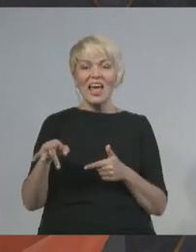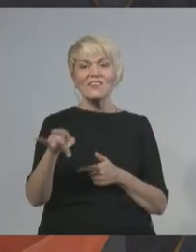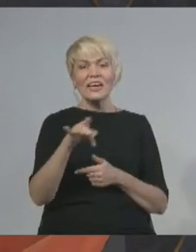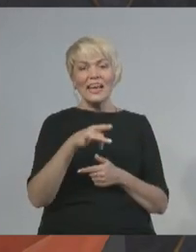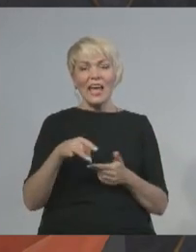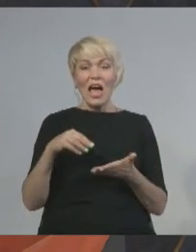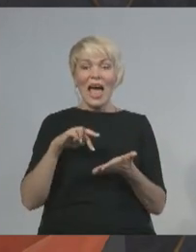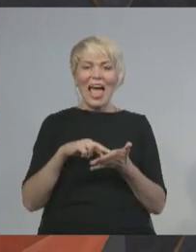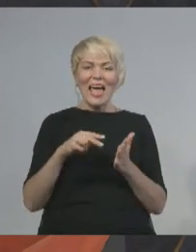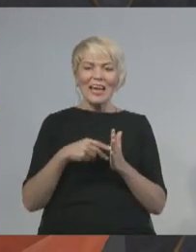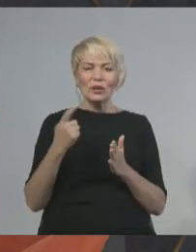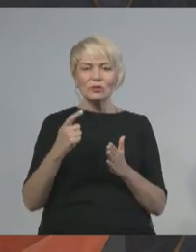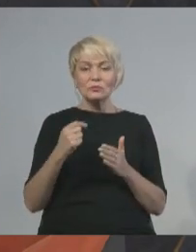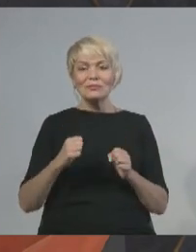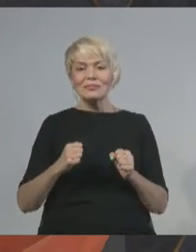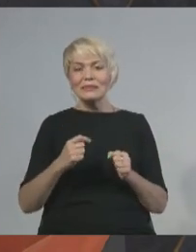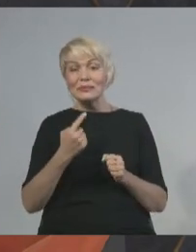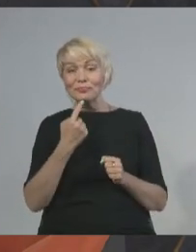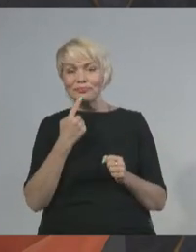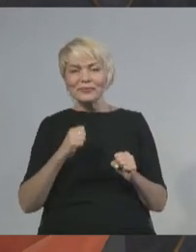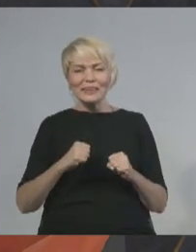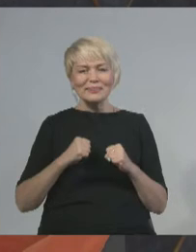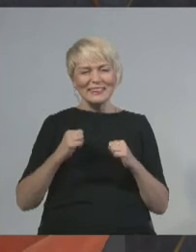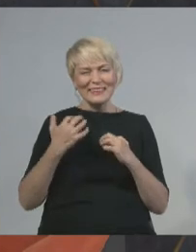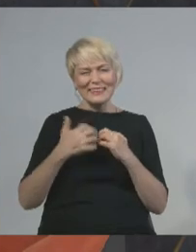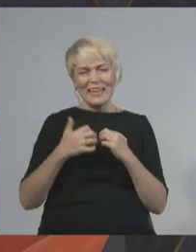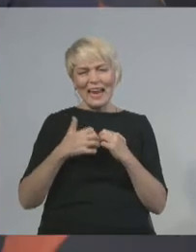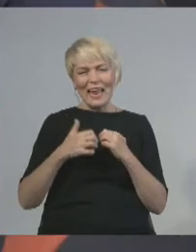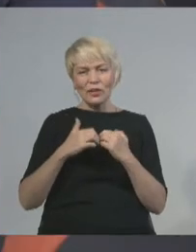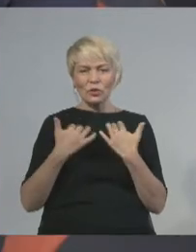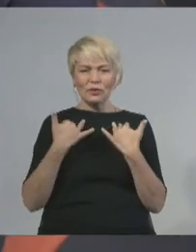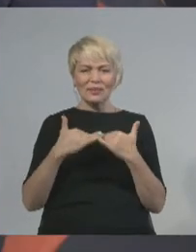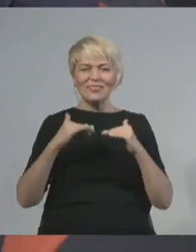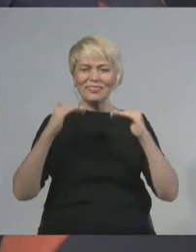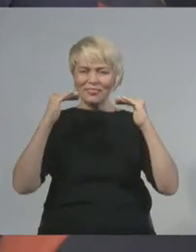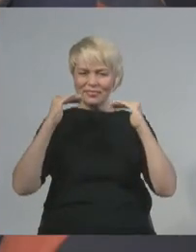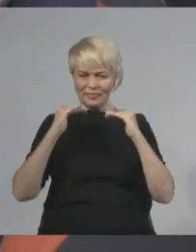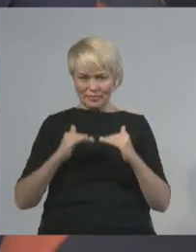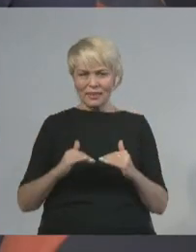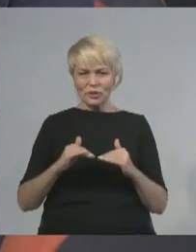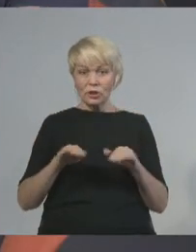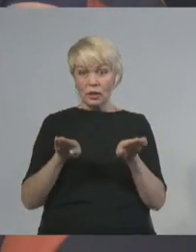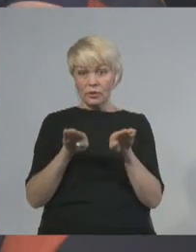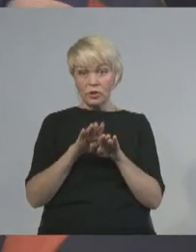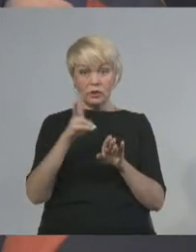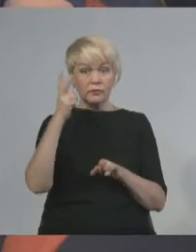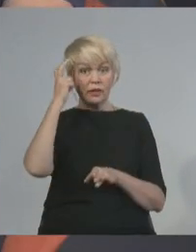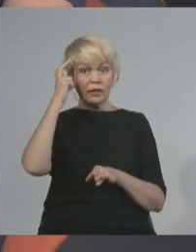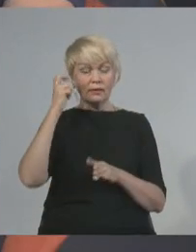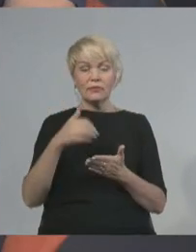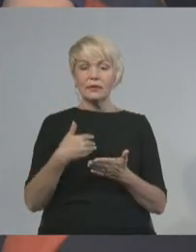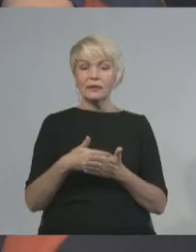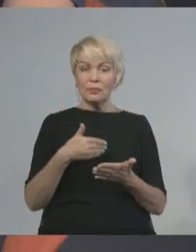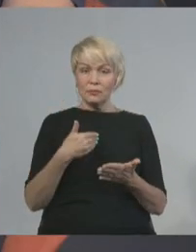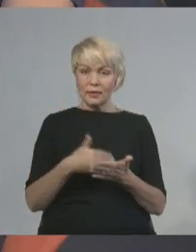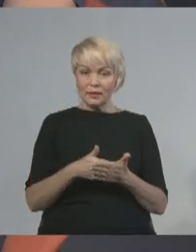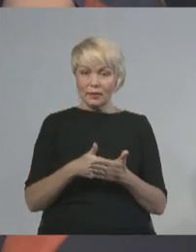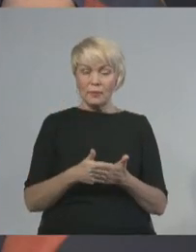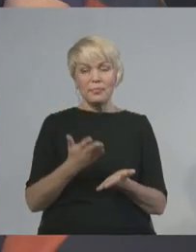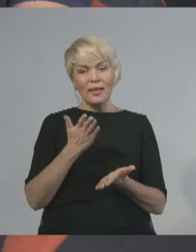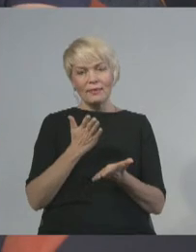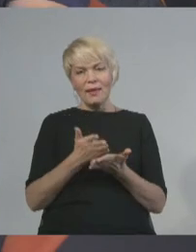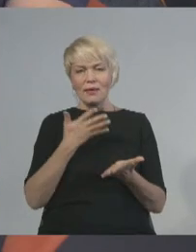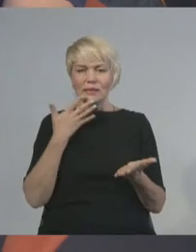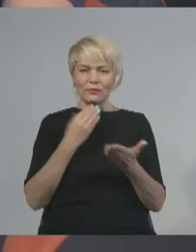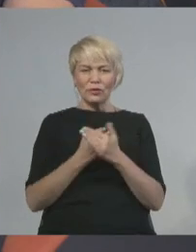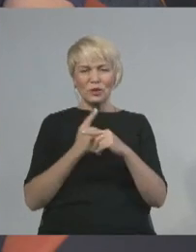but in the regions the economic capacity of the average reader is a lot less lower